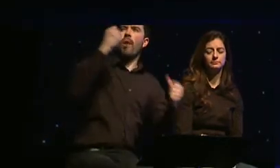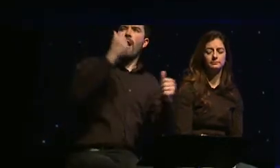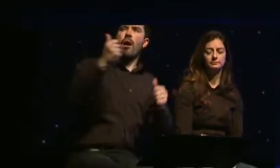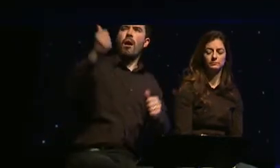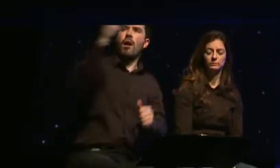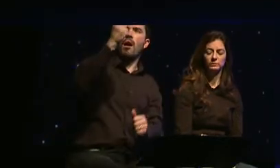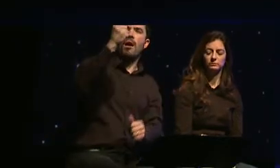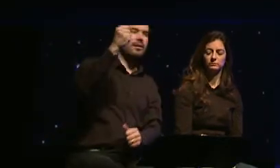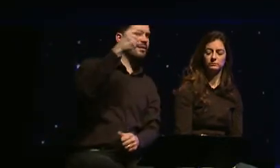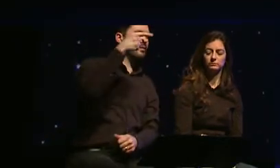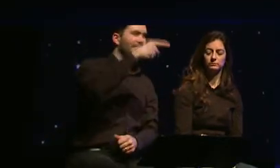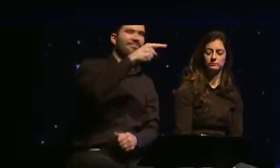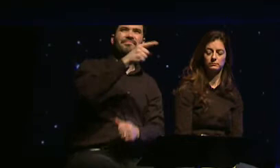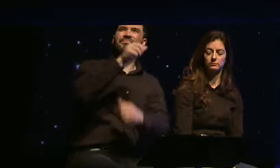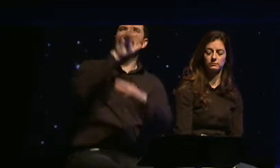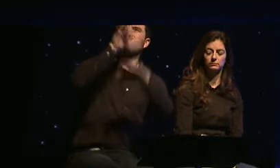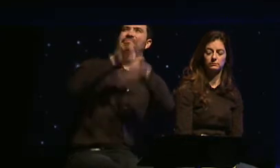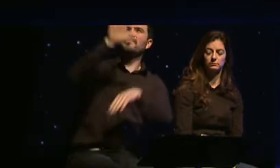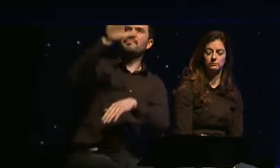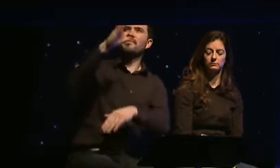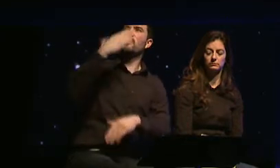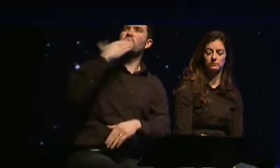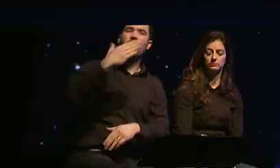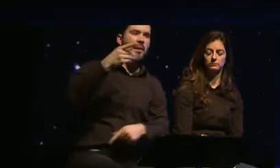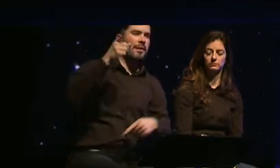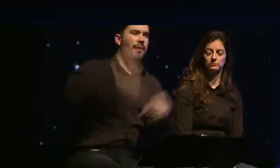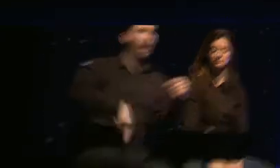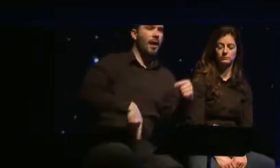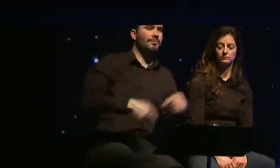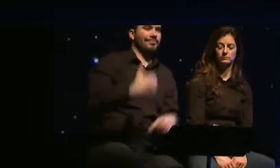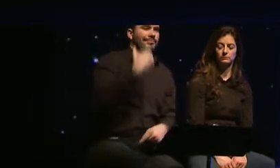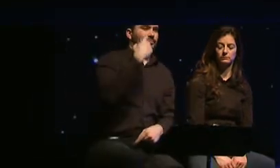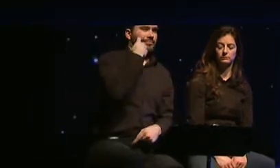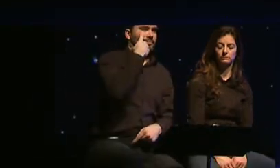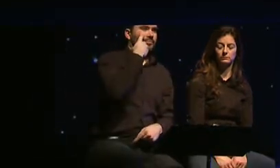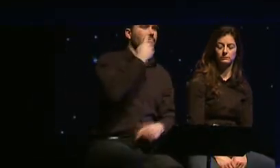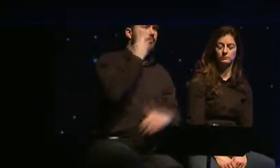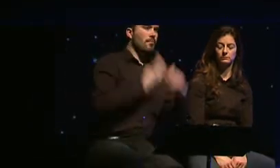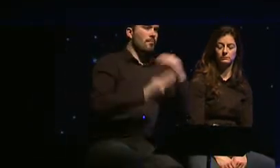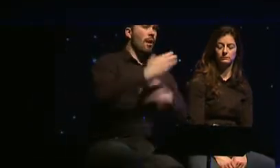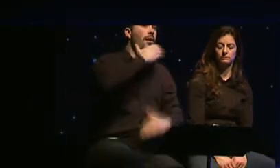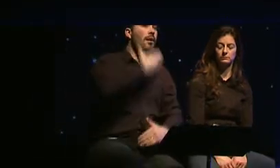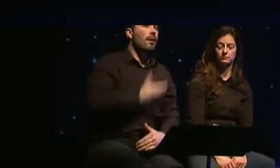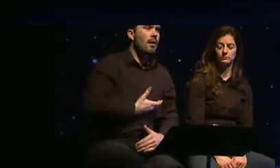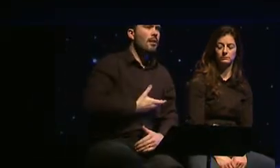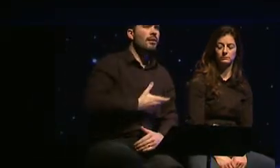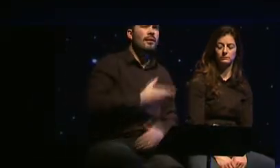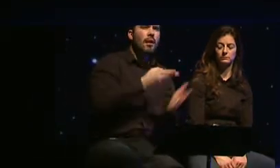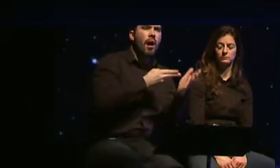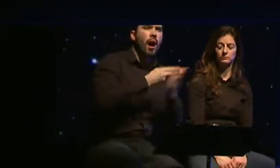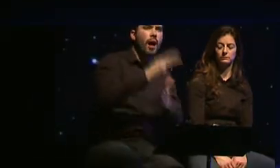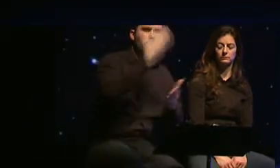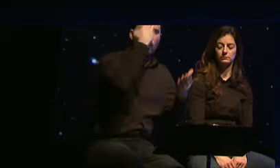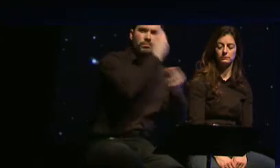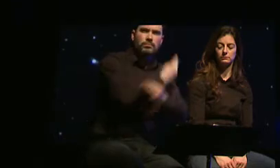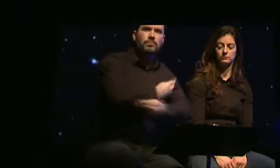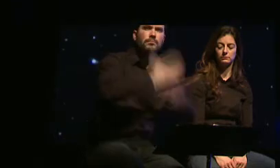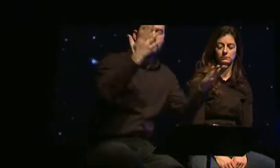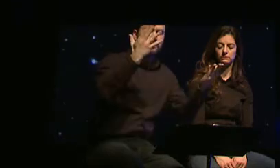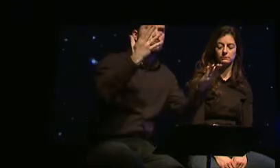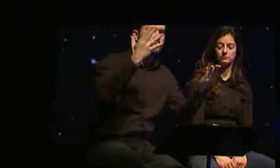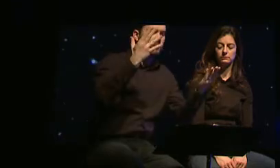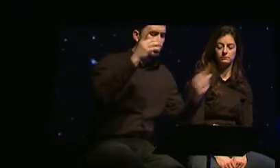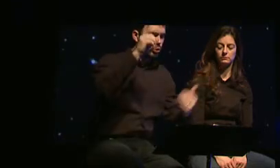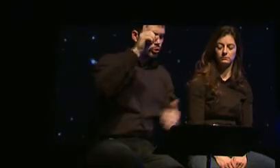planned. There was nobody as good as our last prophet. If you have the truth, wouldn't you too offer it? Stand